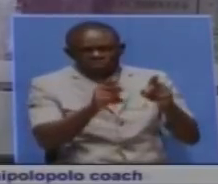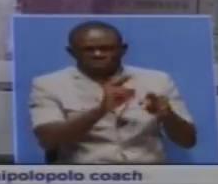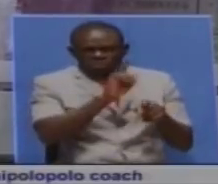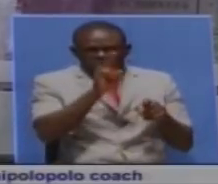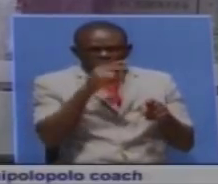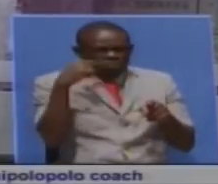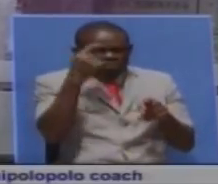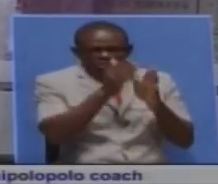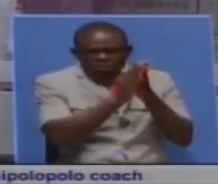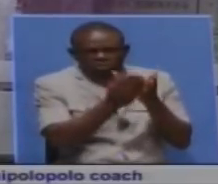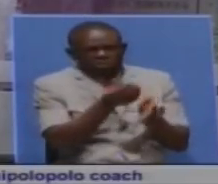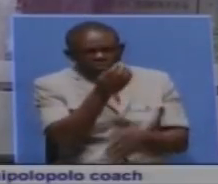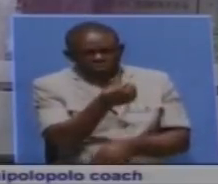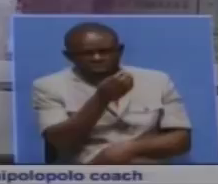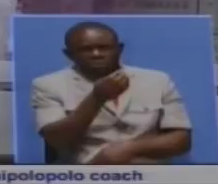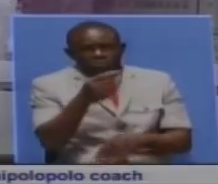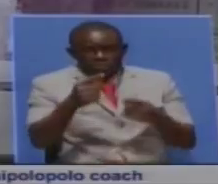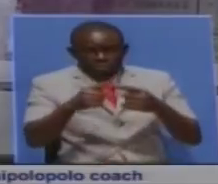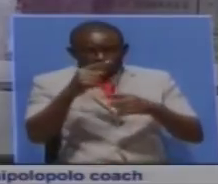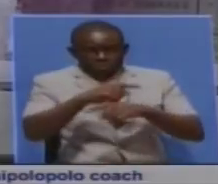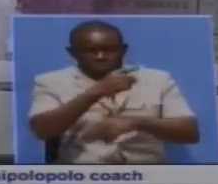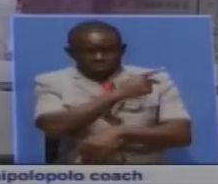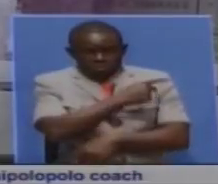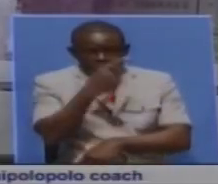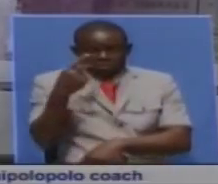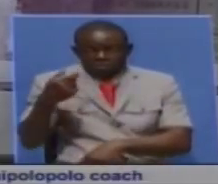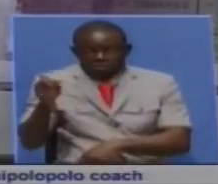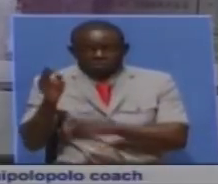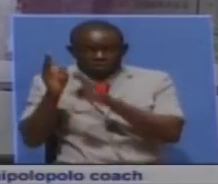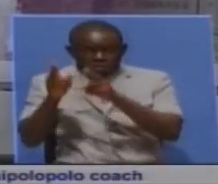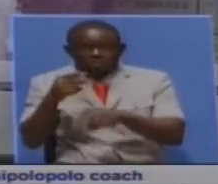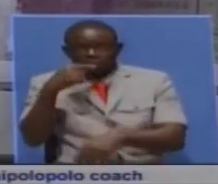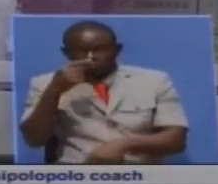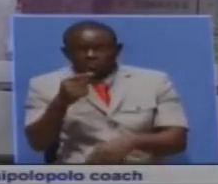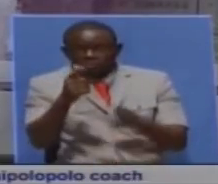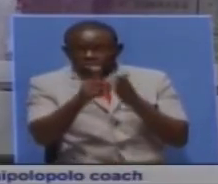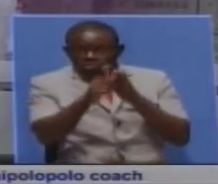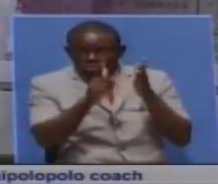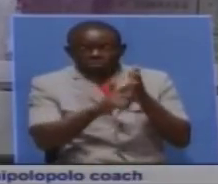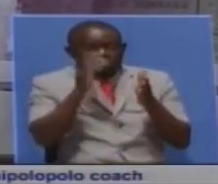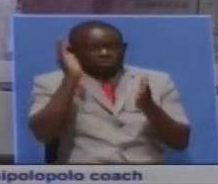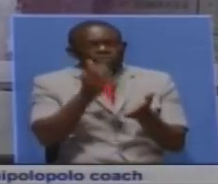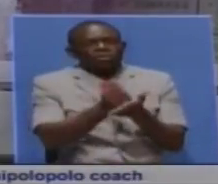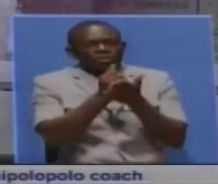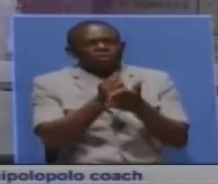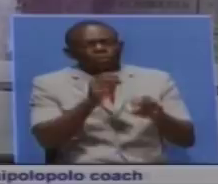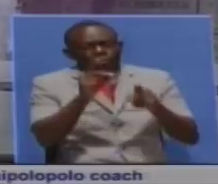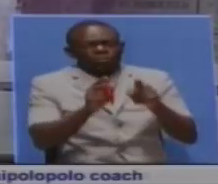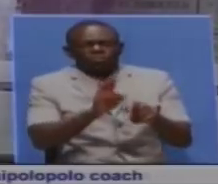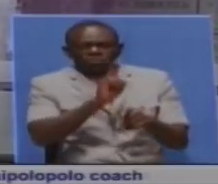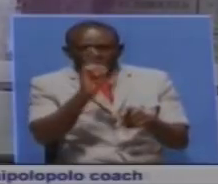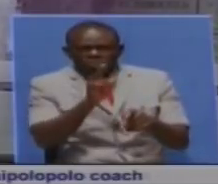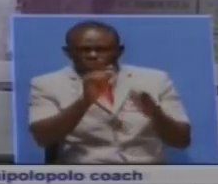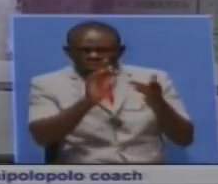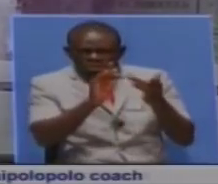Parliament today, Mr. Mushimba said the laws will promote responsible use of electronic media platforms as well as improve